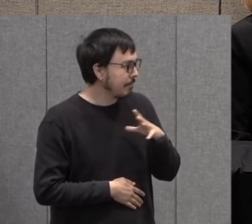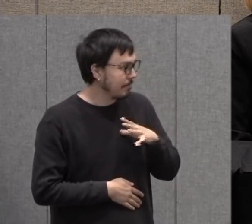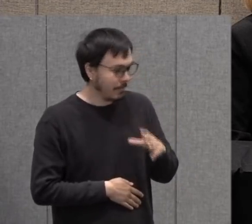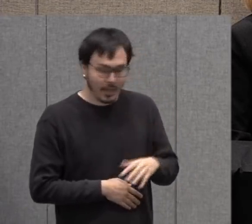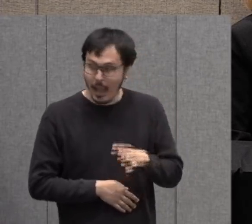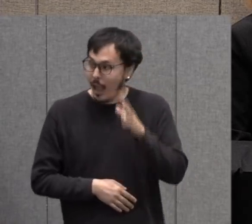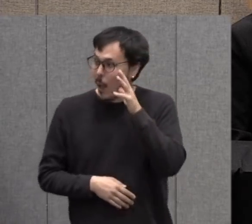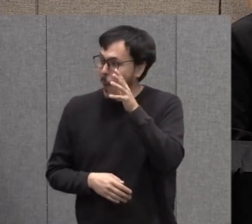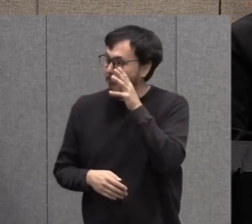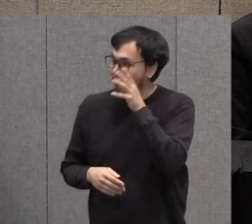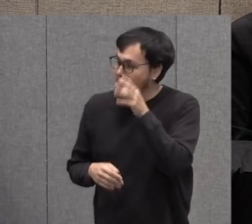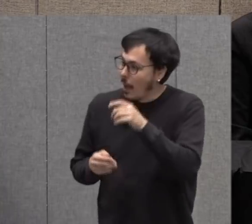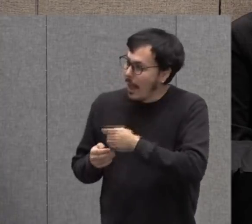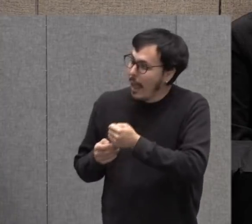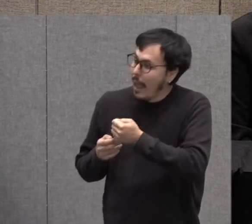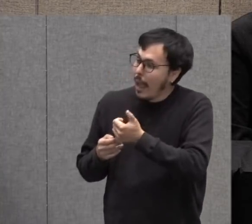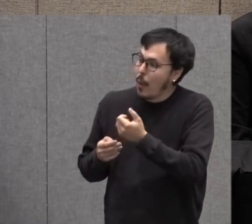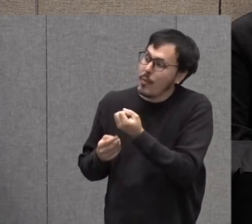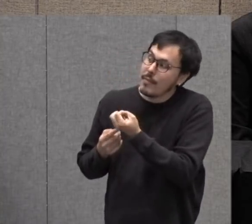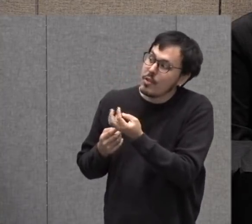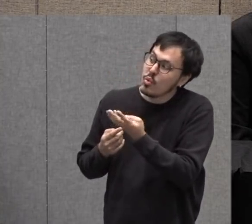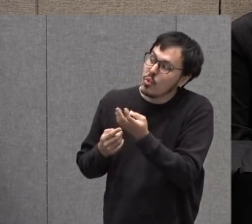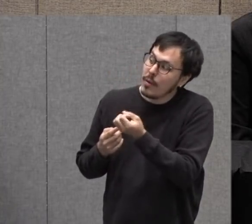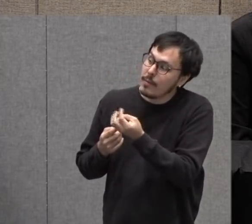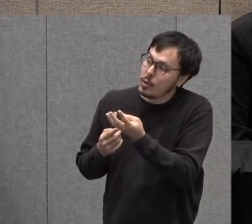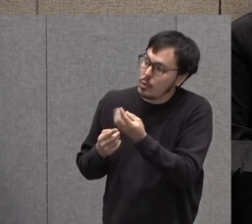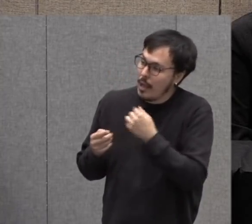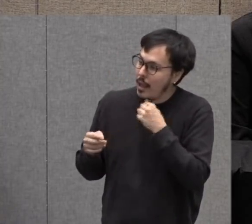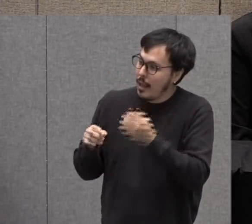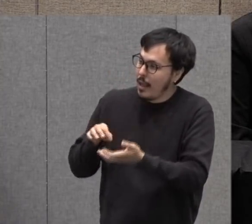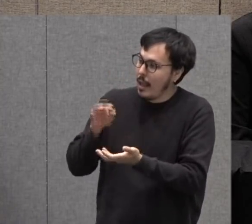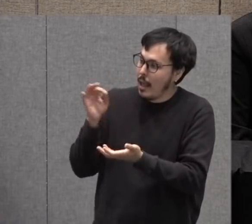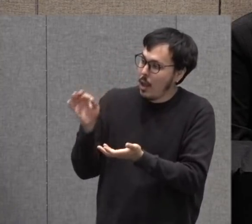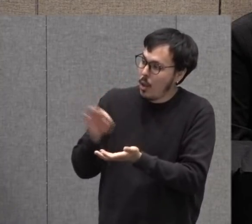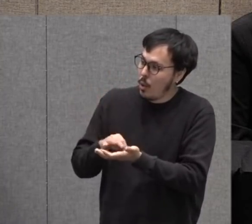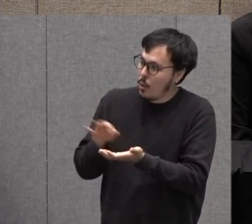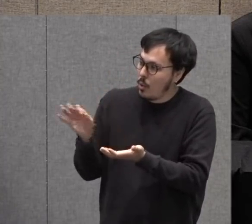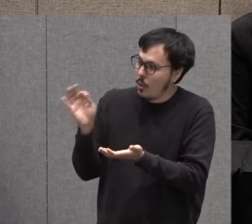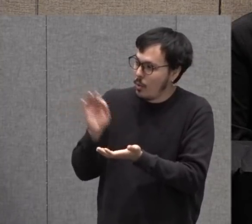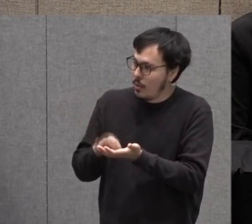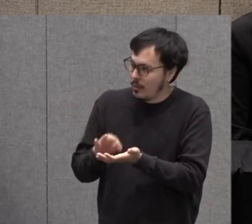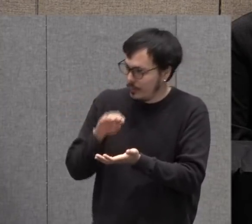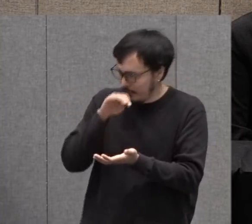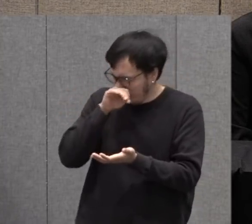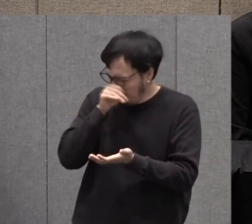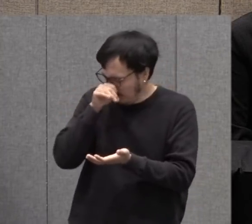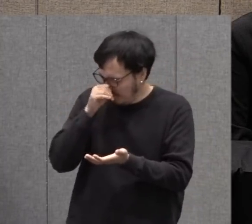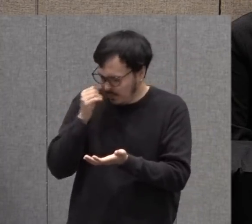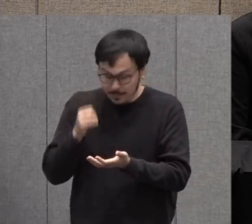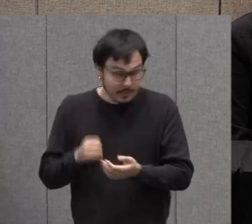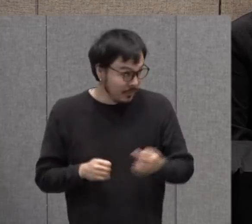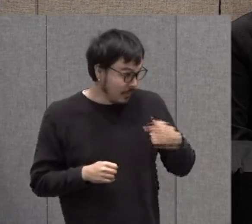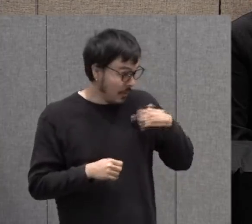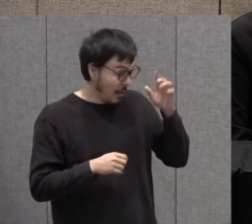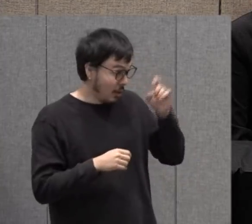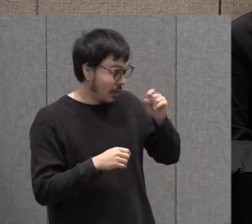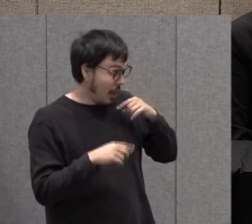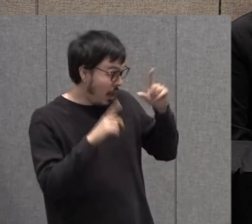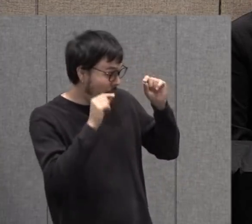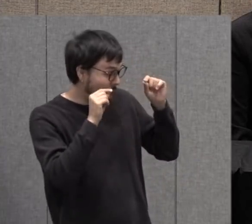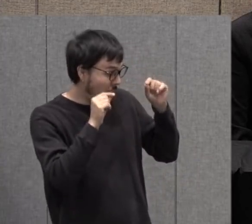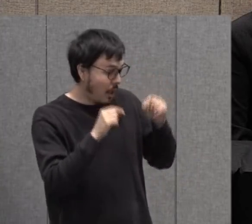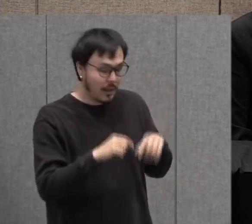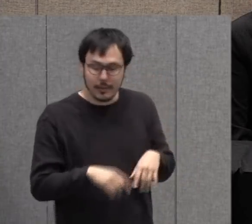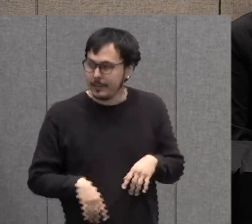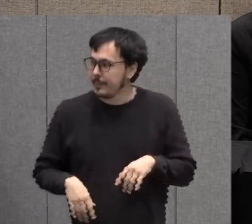out. Some. Okay. Is this where I'm not going to look for a second? It's a little small.